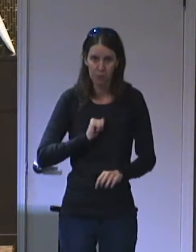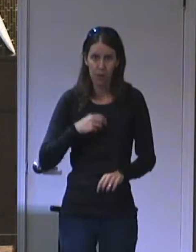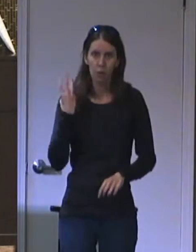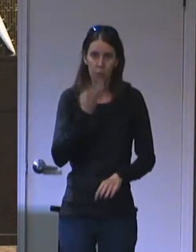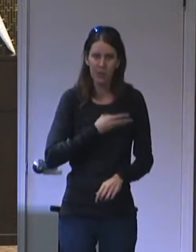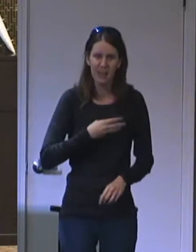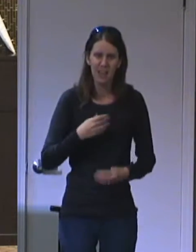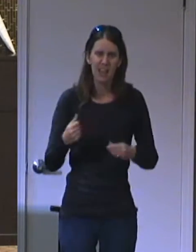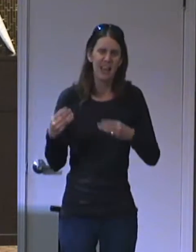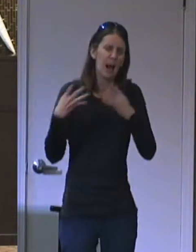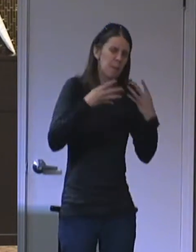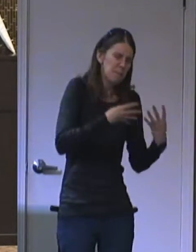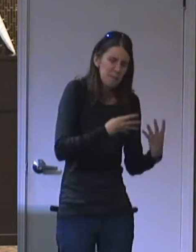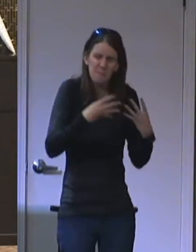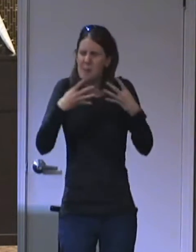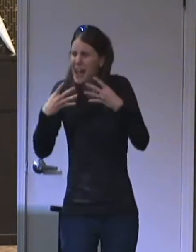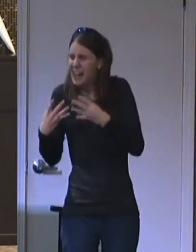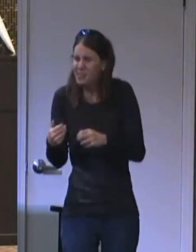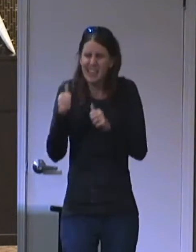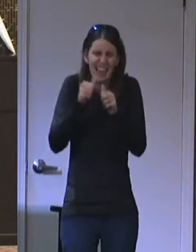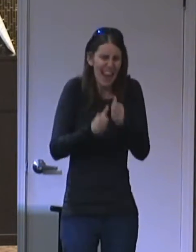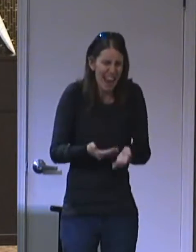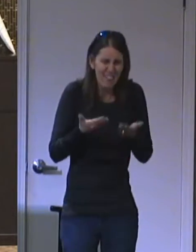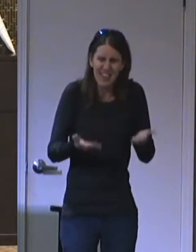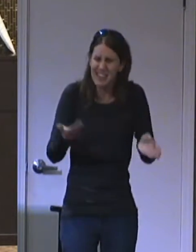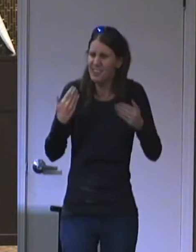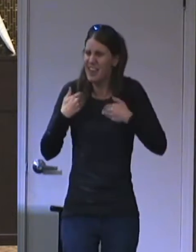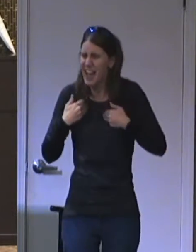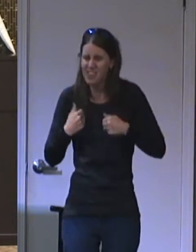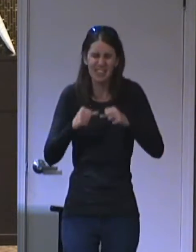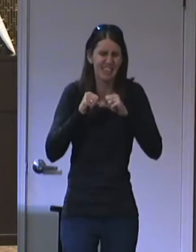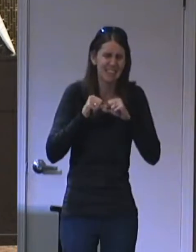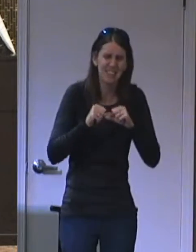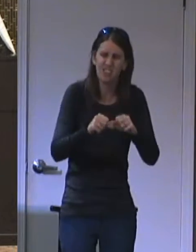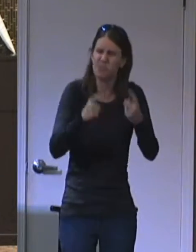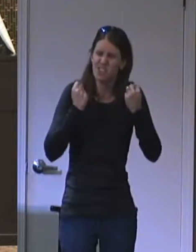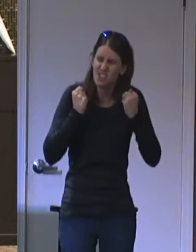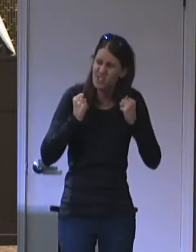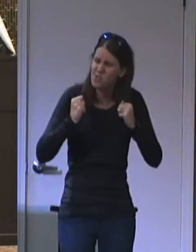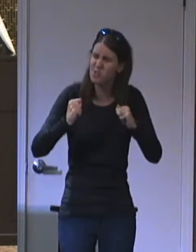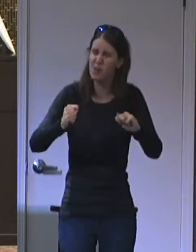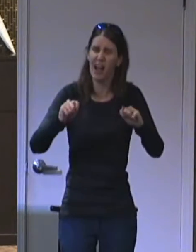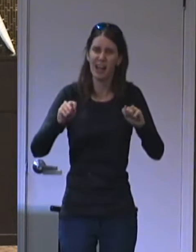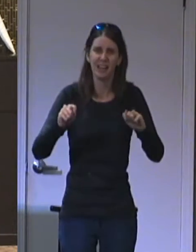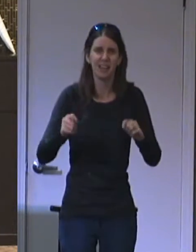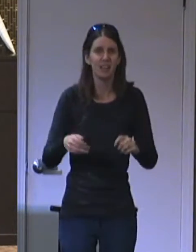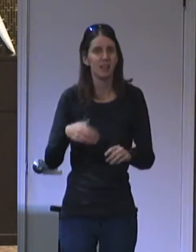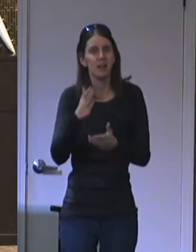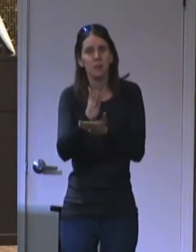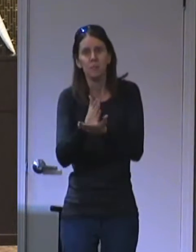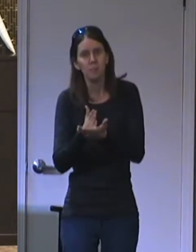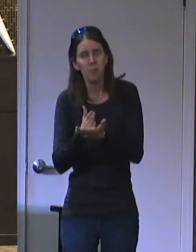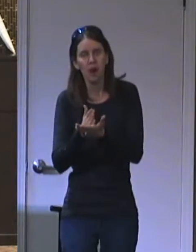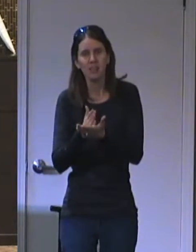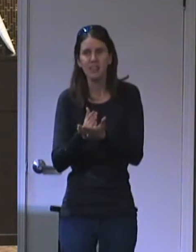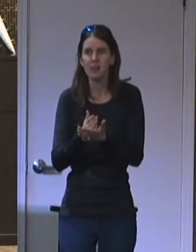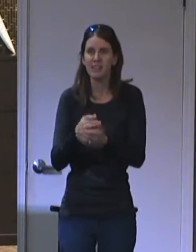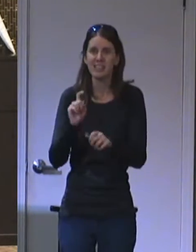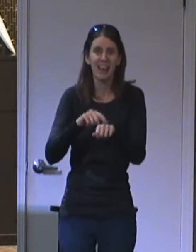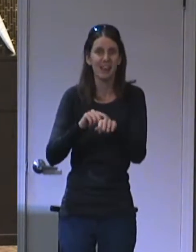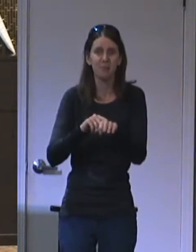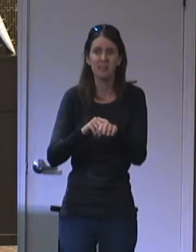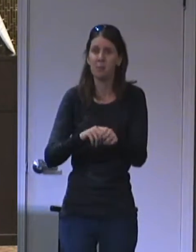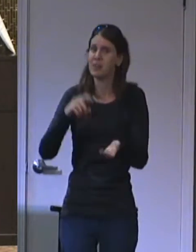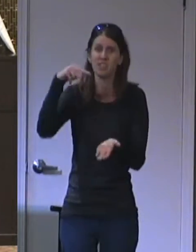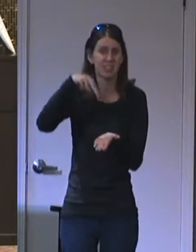are times in our lives we are fighting with everything that we have to keep on keeping on. and we hit a barrier, and there's times where all